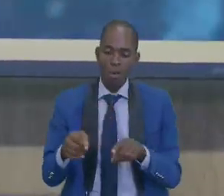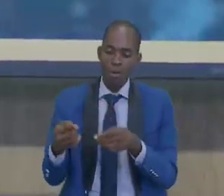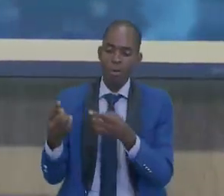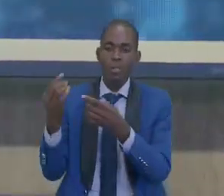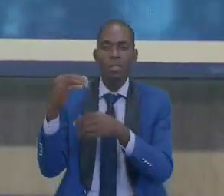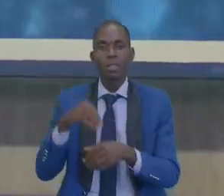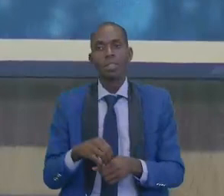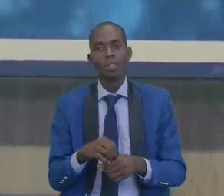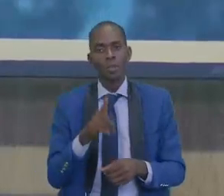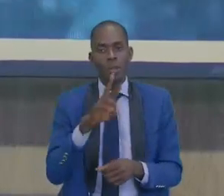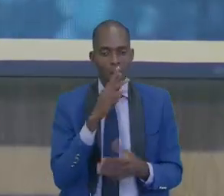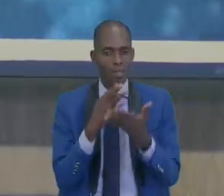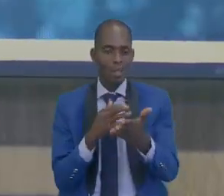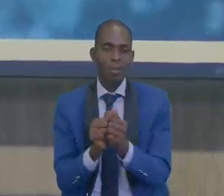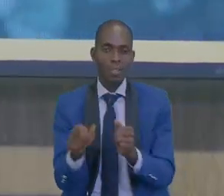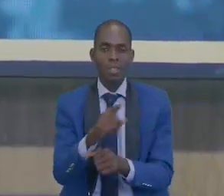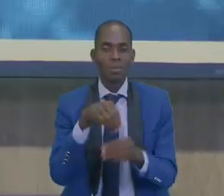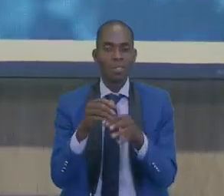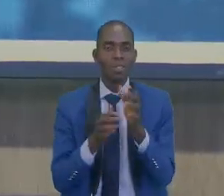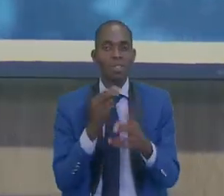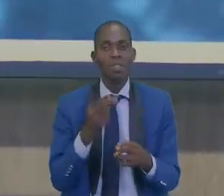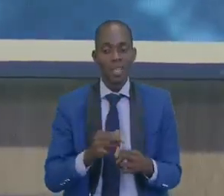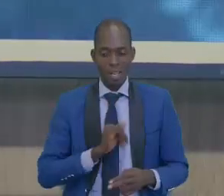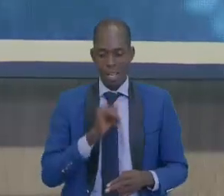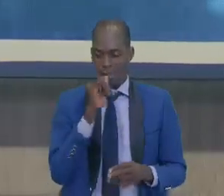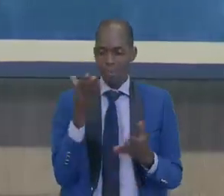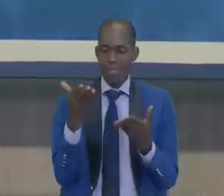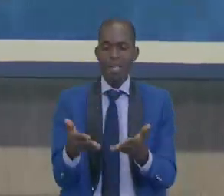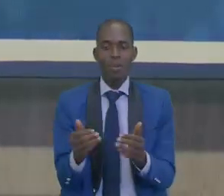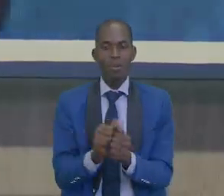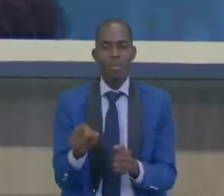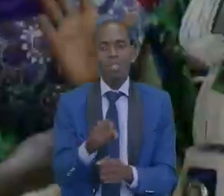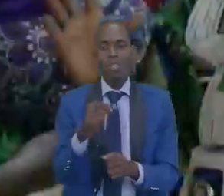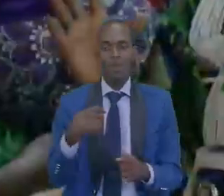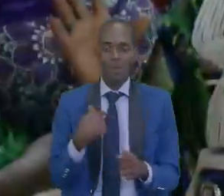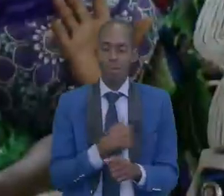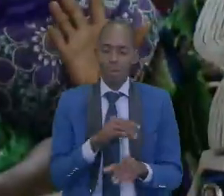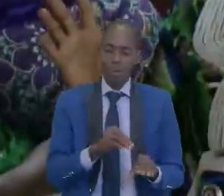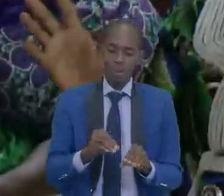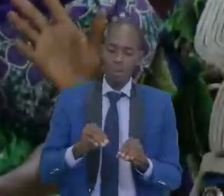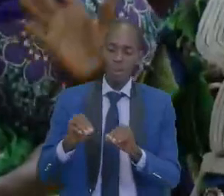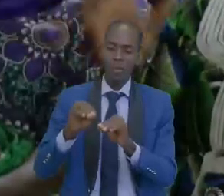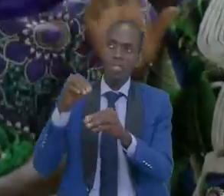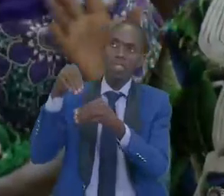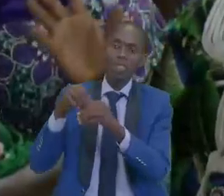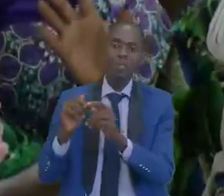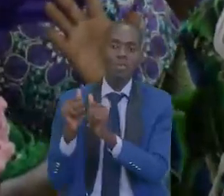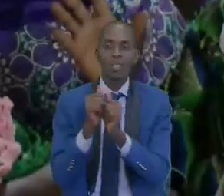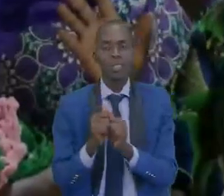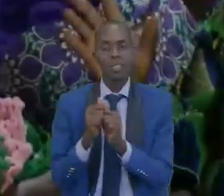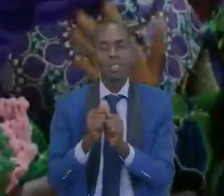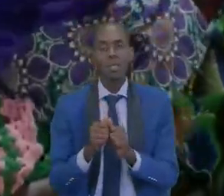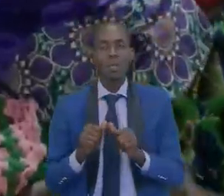you are there with them. I'm there with them. And we're marching with them. Perpetual